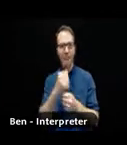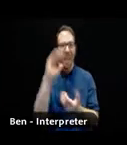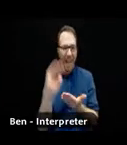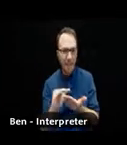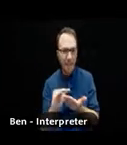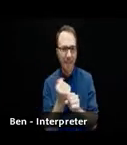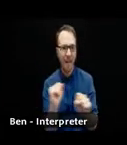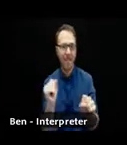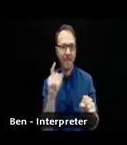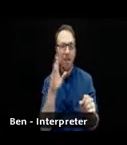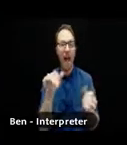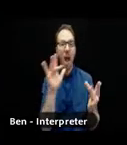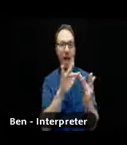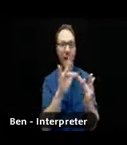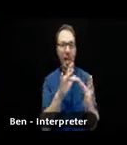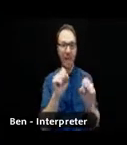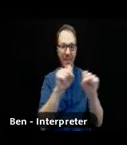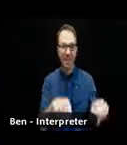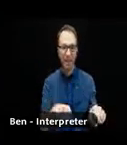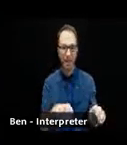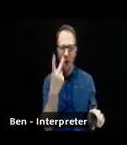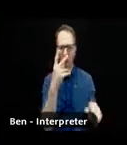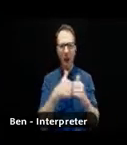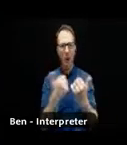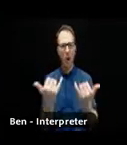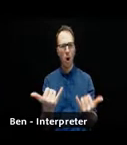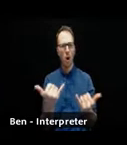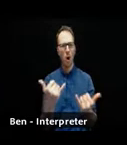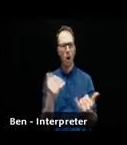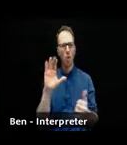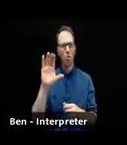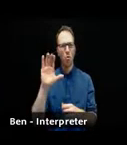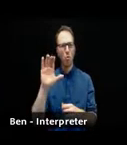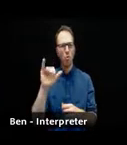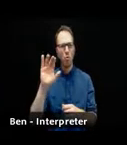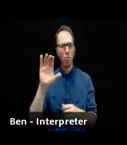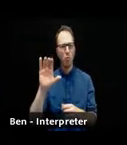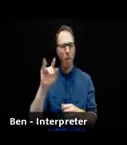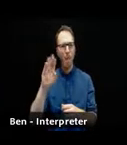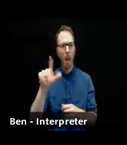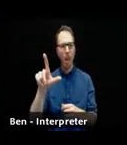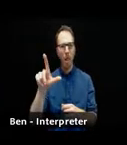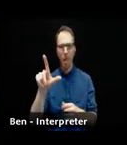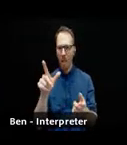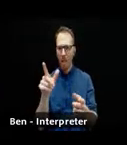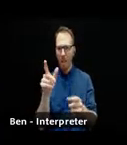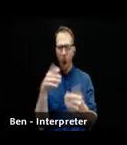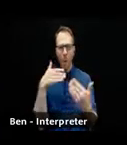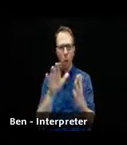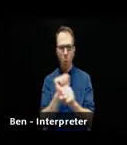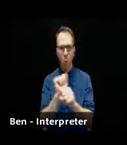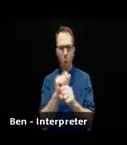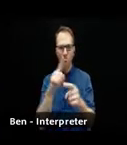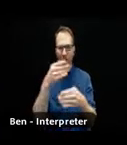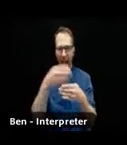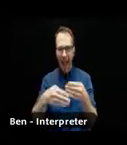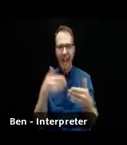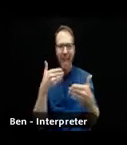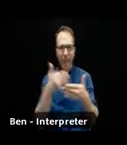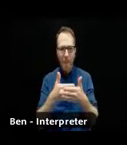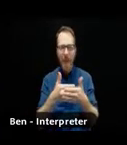So when we look at how the current criminalization approach is working to end intimate partner violence, sexual